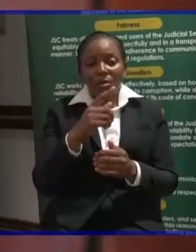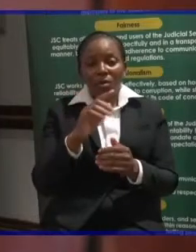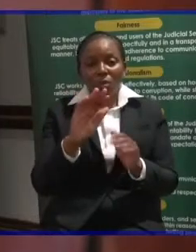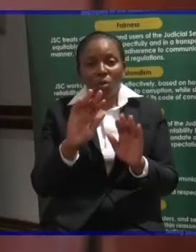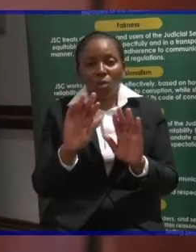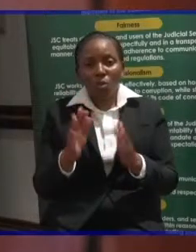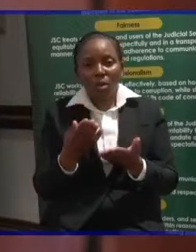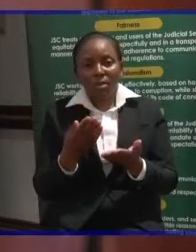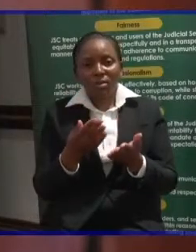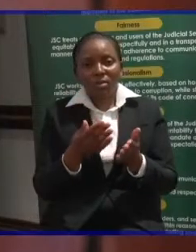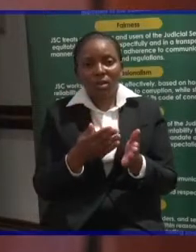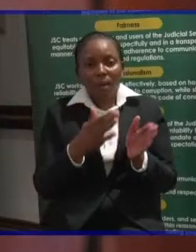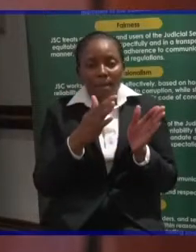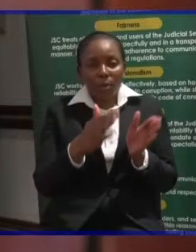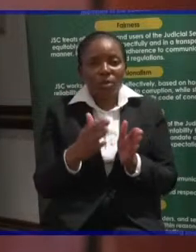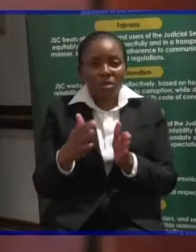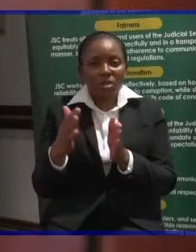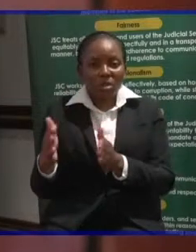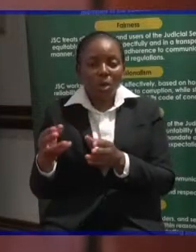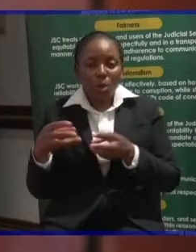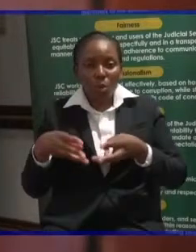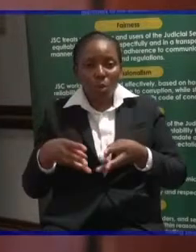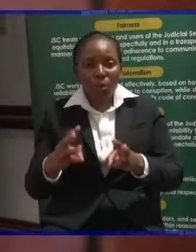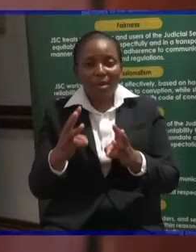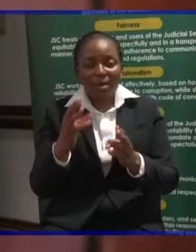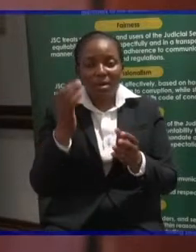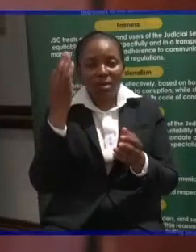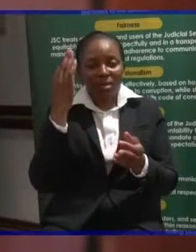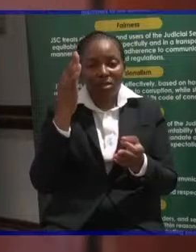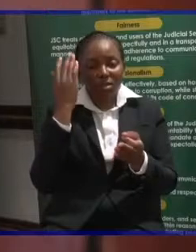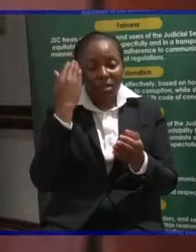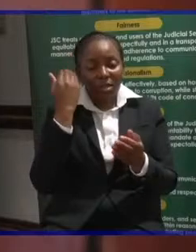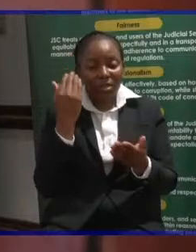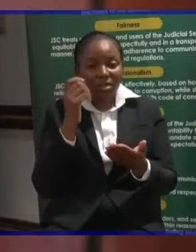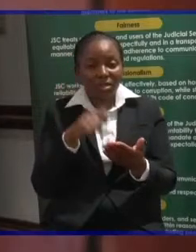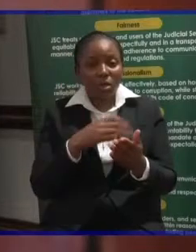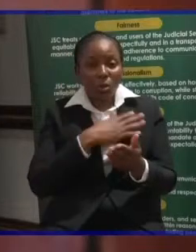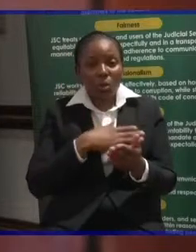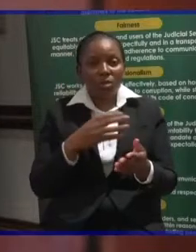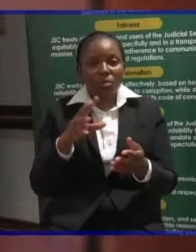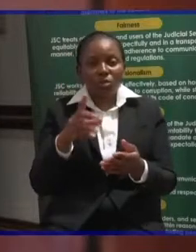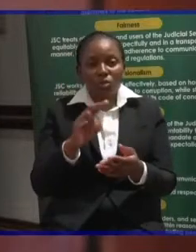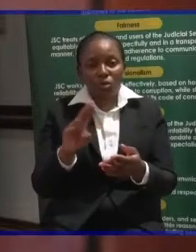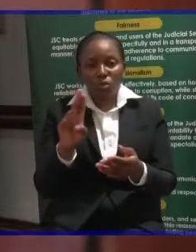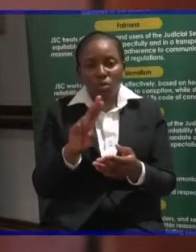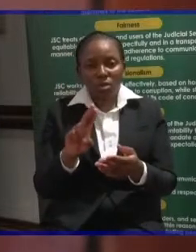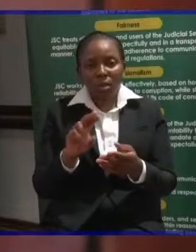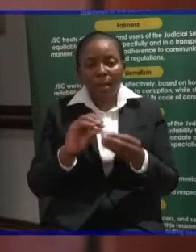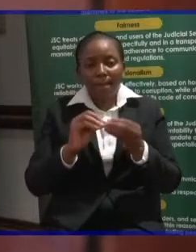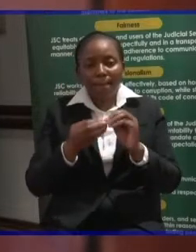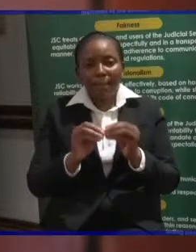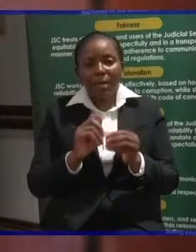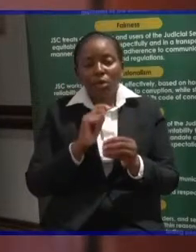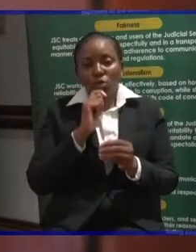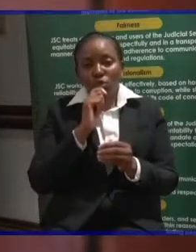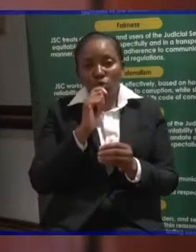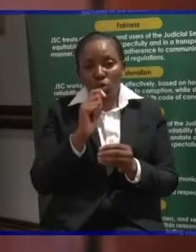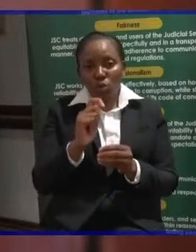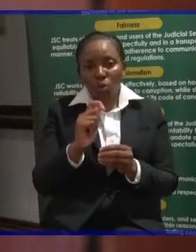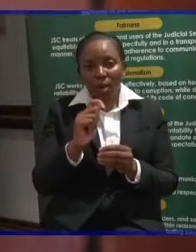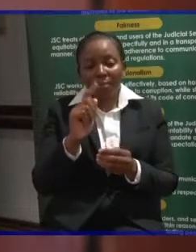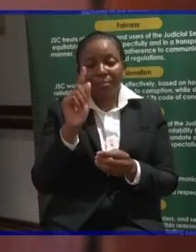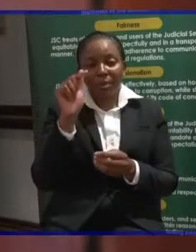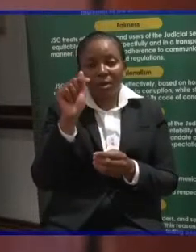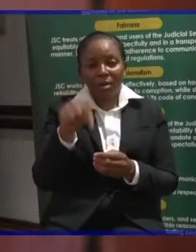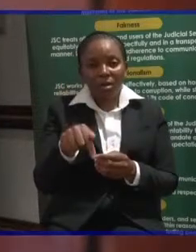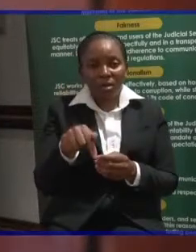whatever procedure or manner which the judge might decide to take, he should make sure that